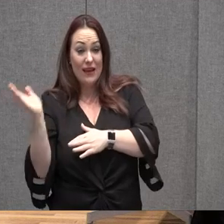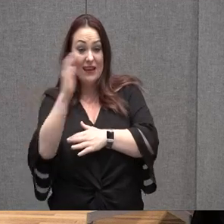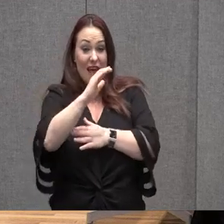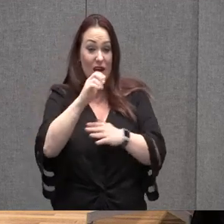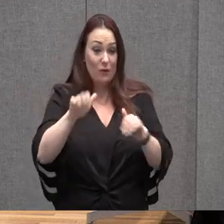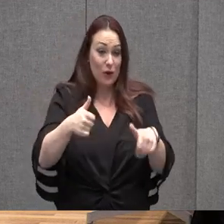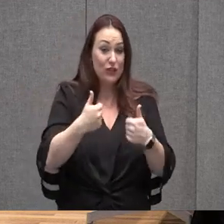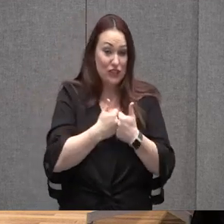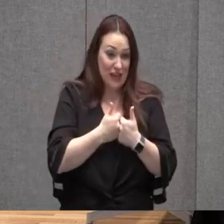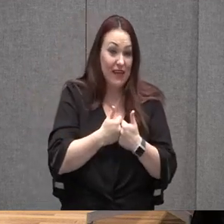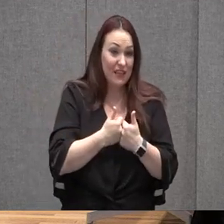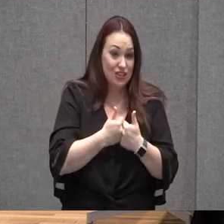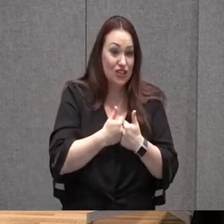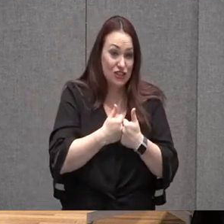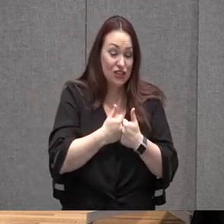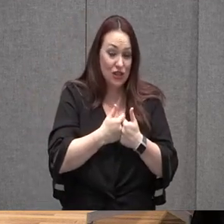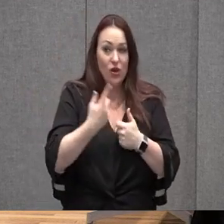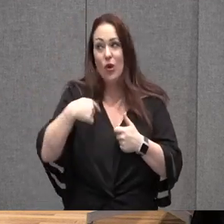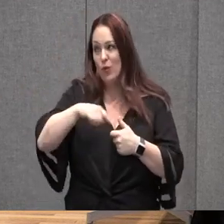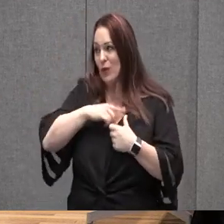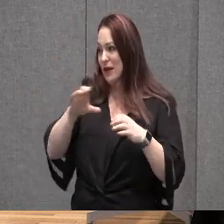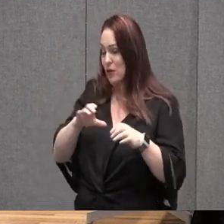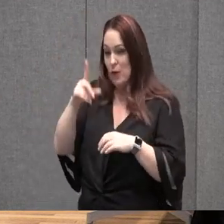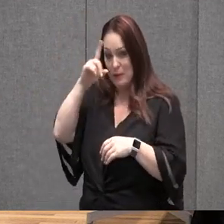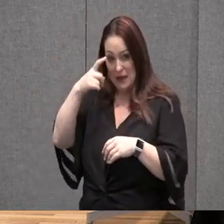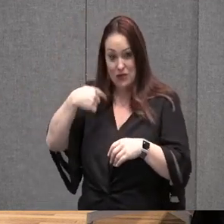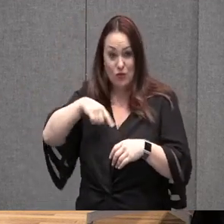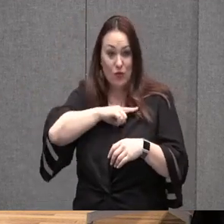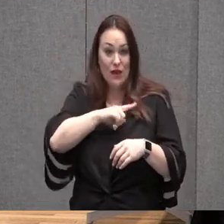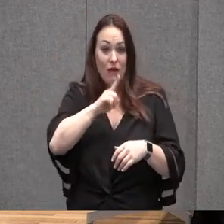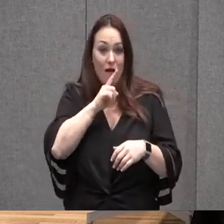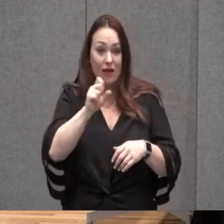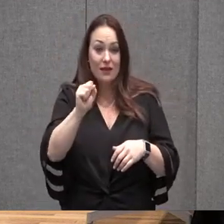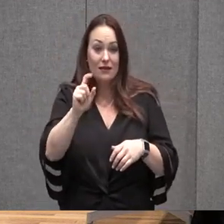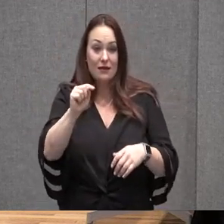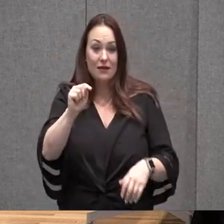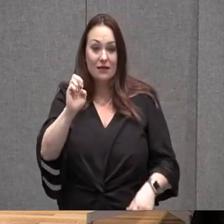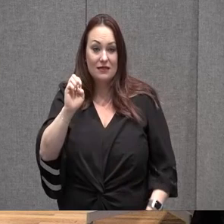do. Because we're a STEM school and